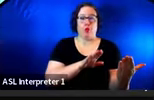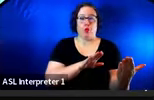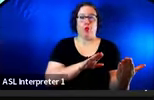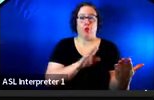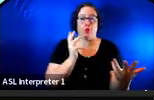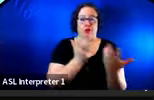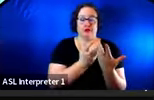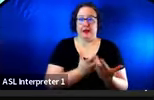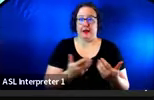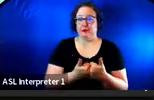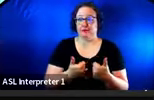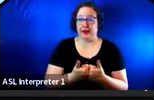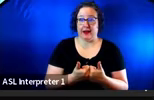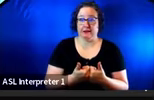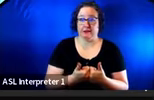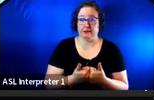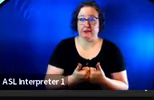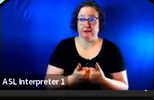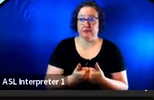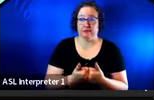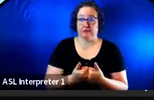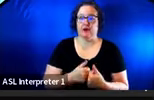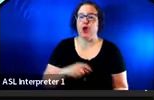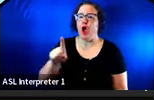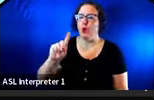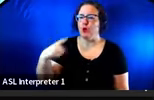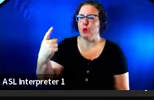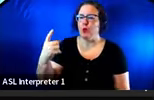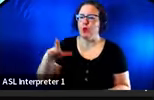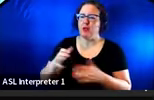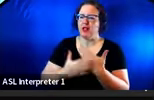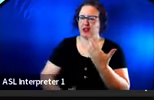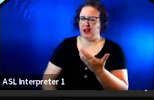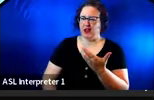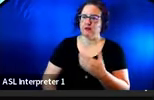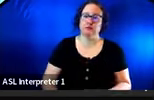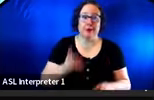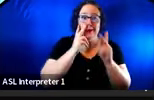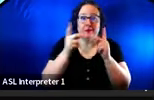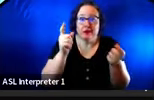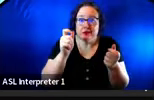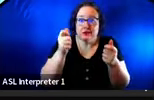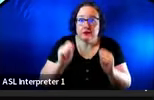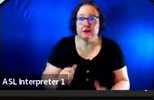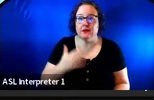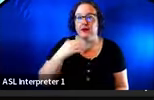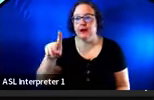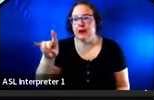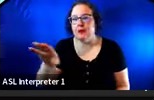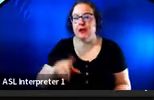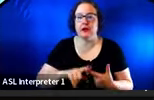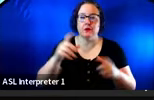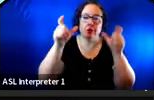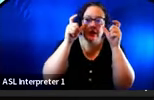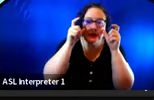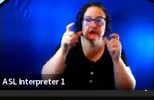adaptive gaming. Not to say, oh, you only have paralysis in your hand, right? You also might have vision changes because of diabetes, or you're just wearing glasses,